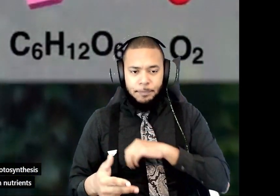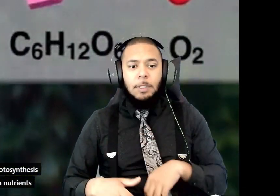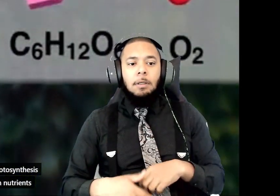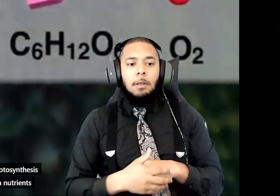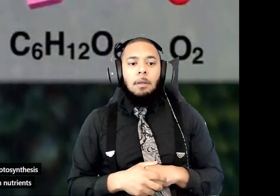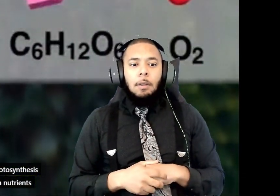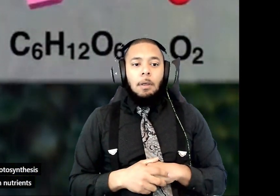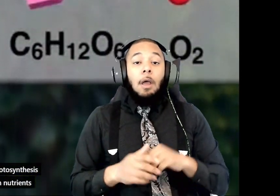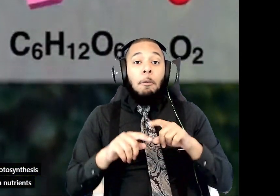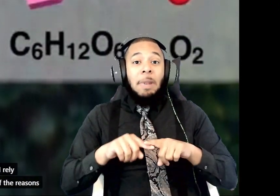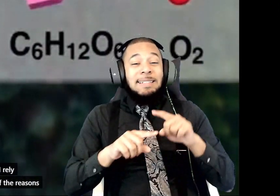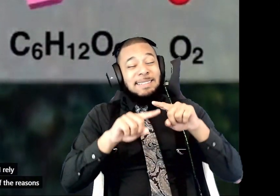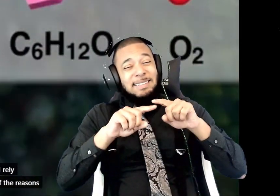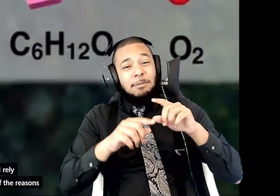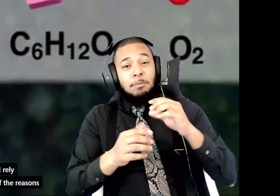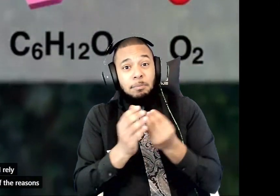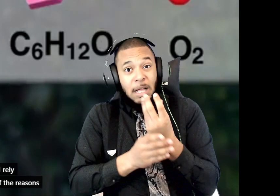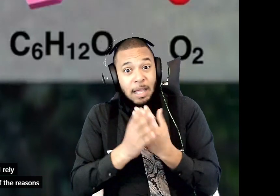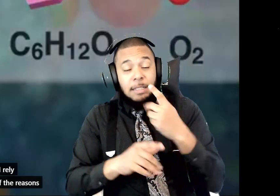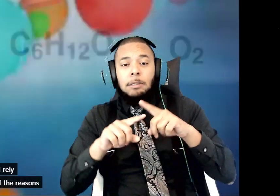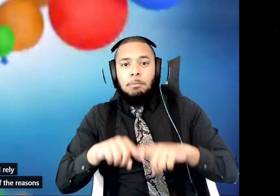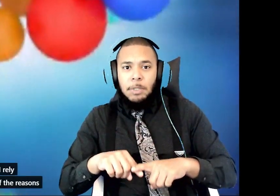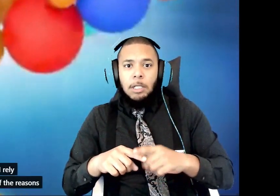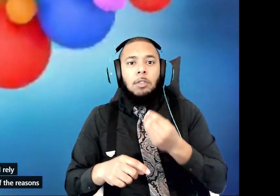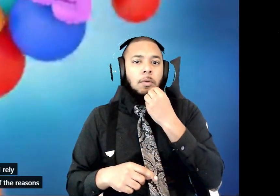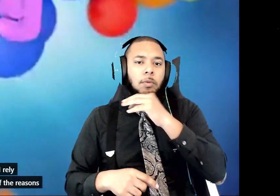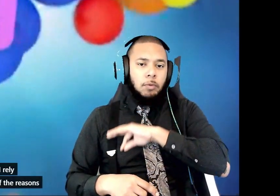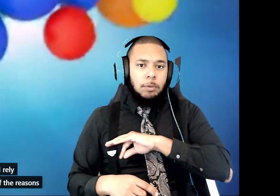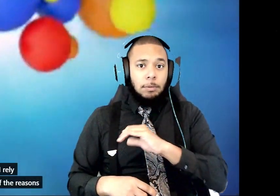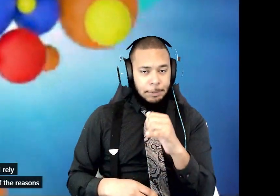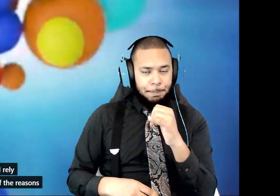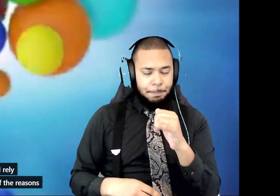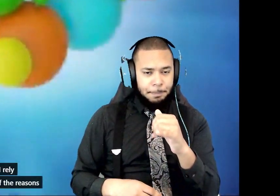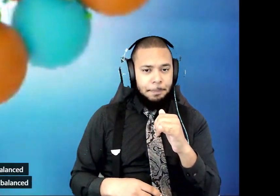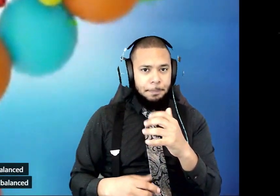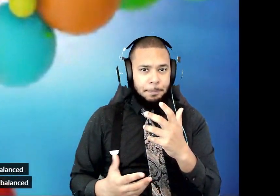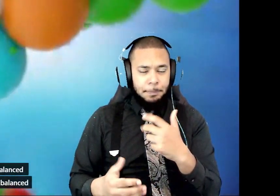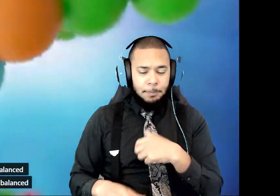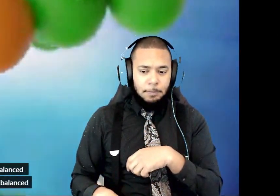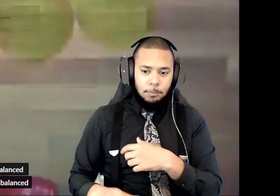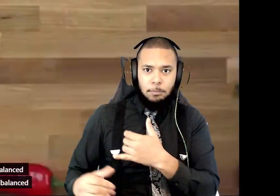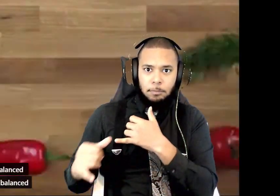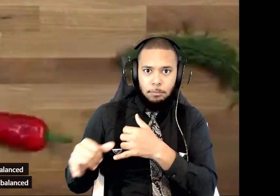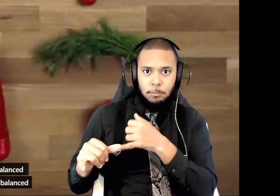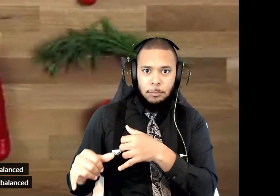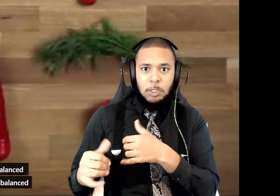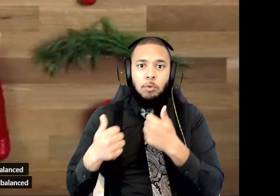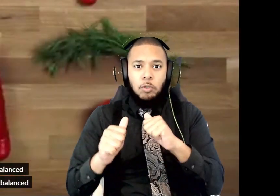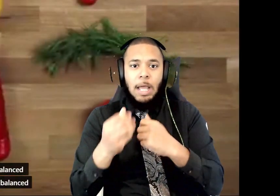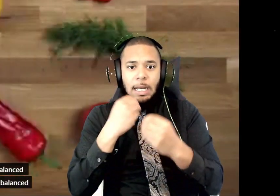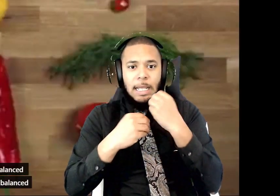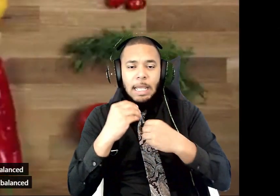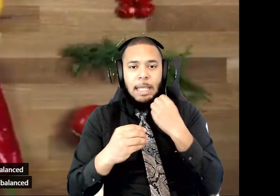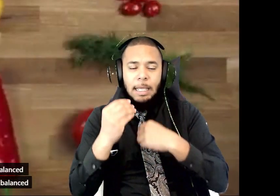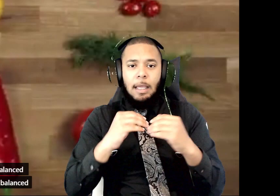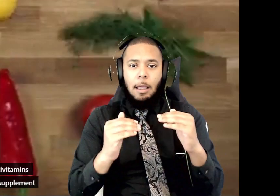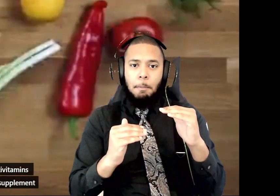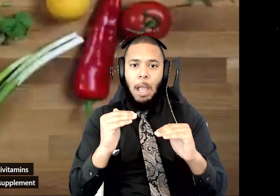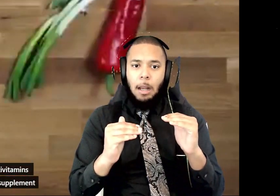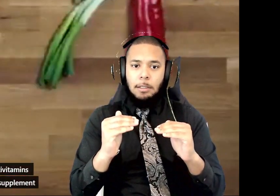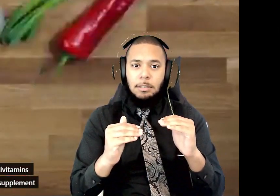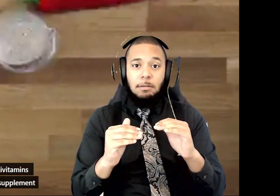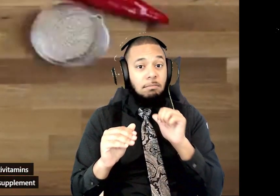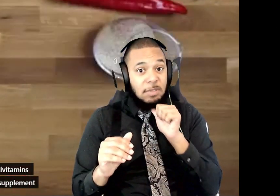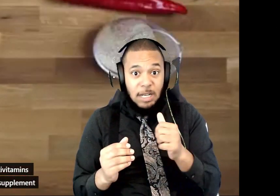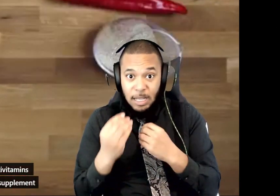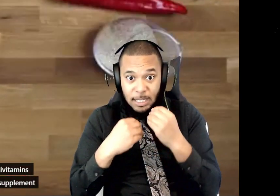plants rely on nutrients. Just like you and I rely on nutrients, right? It's one of the reasons we try to eat a balanced diet, and if we don't eat a balanced diet,